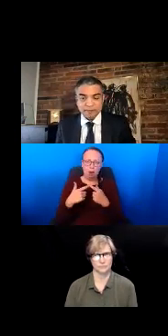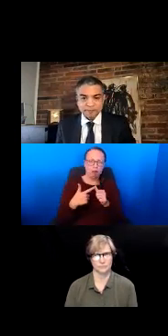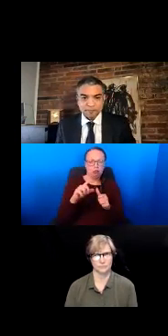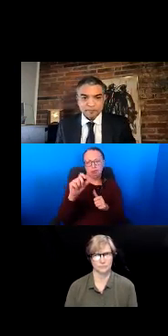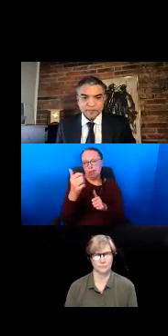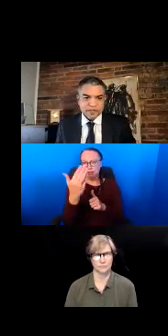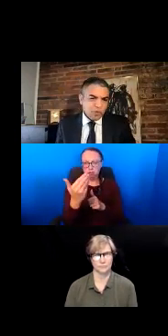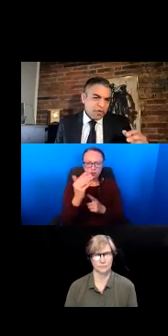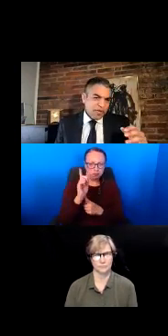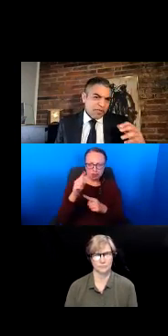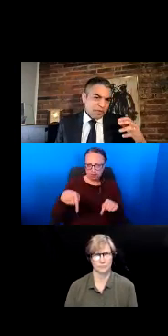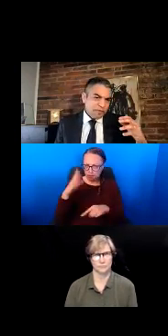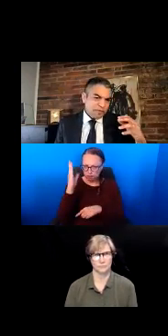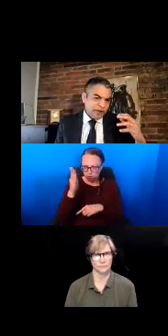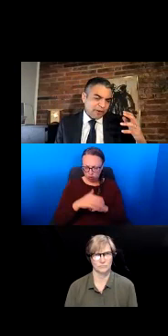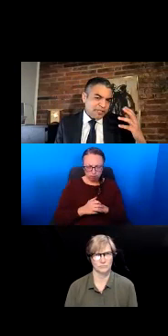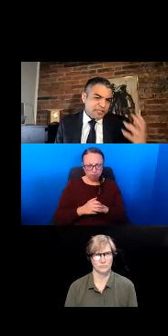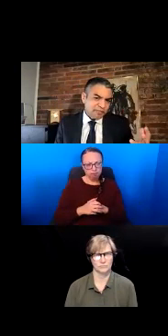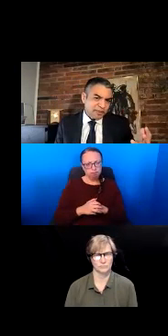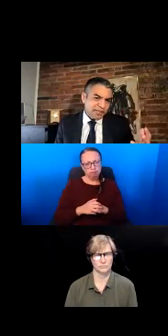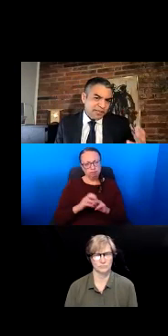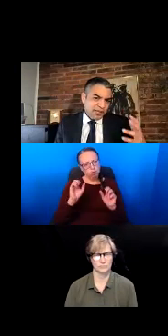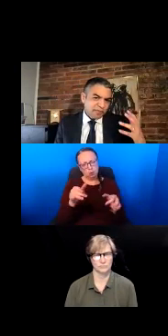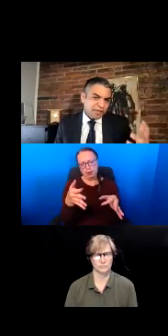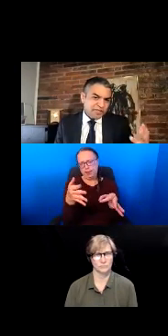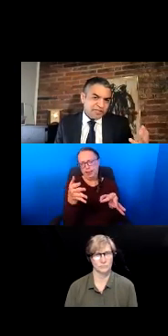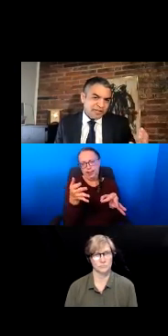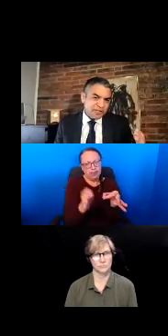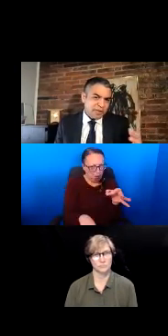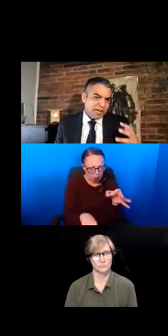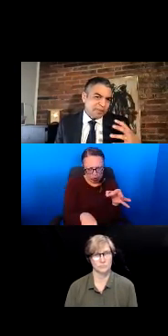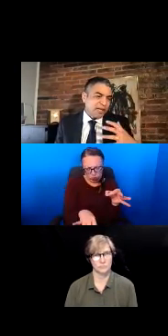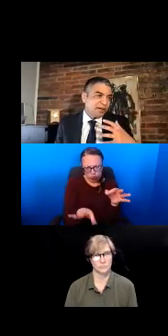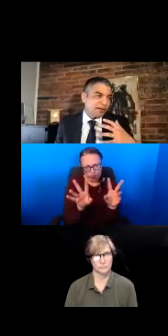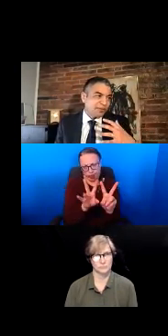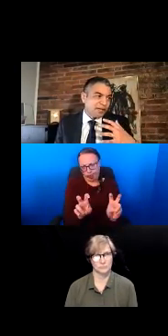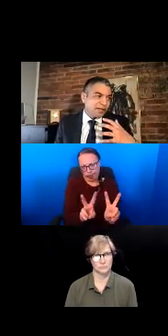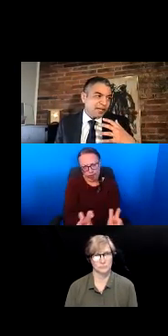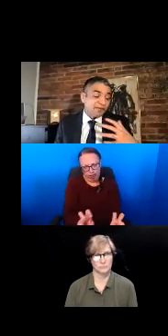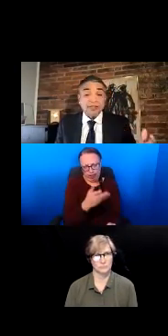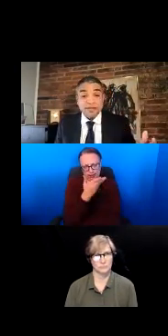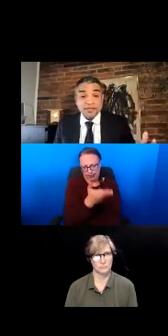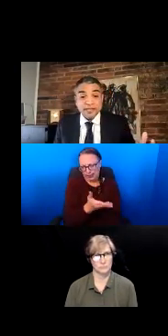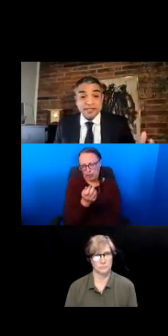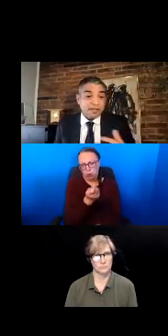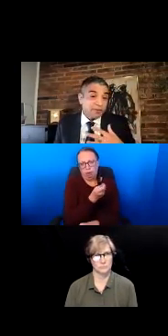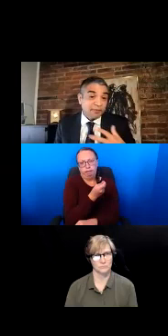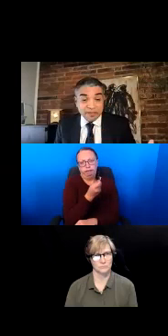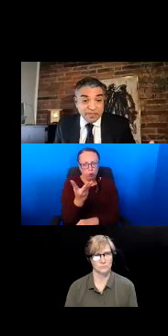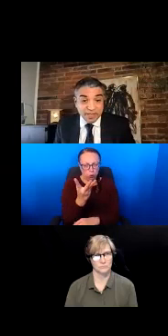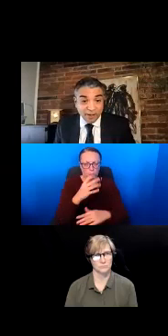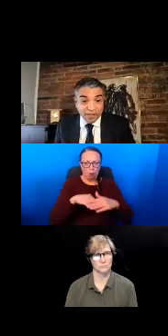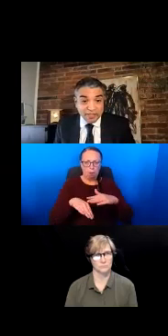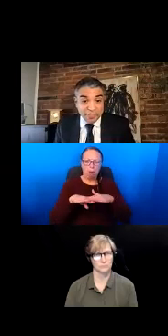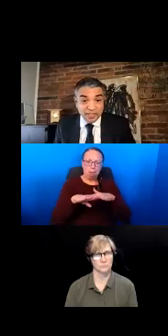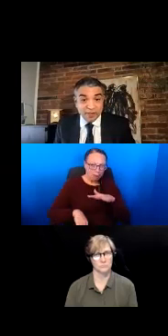talk. So you could very simply break this down into a couple of fundamental ideas, a couple of